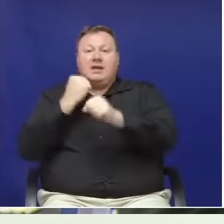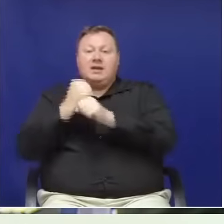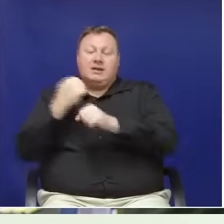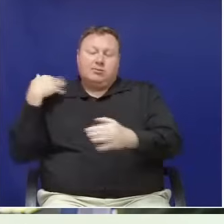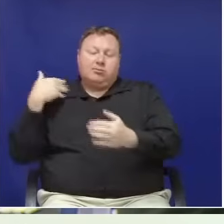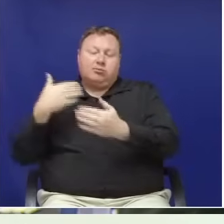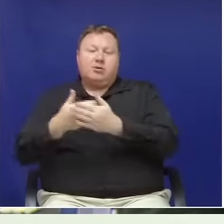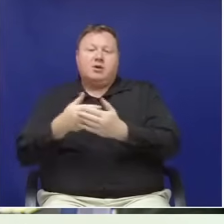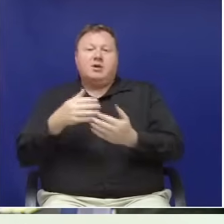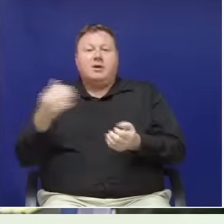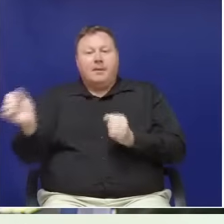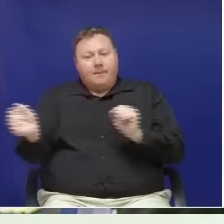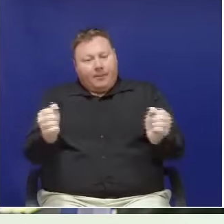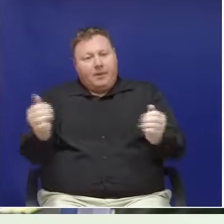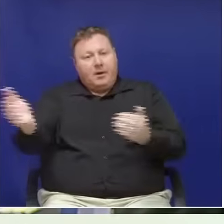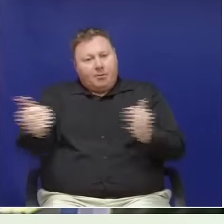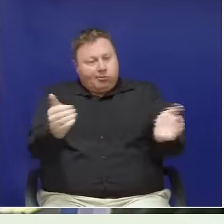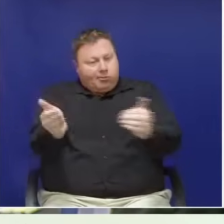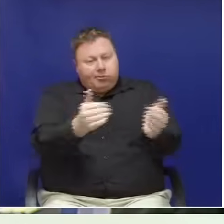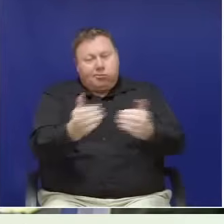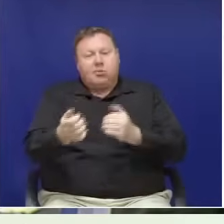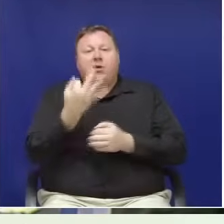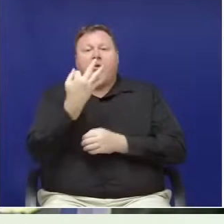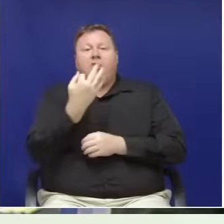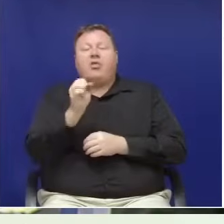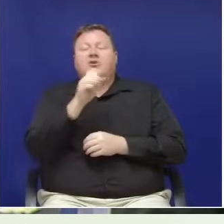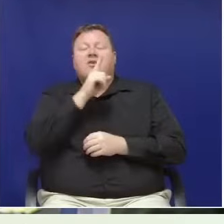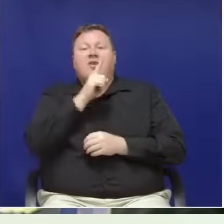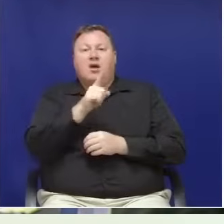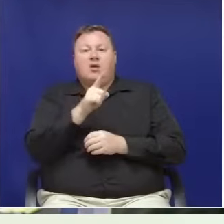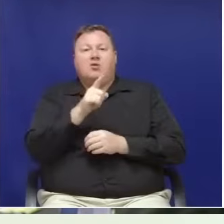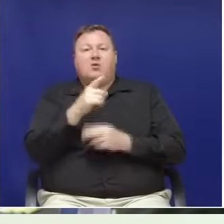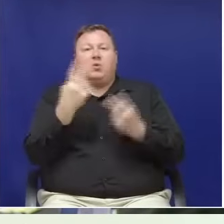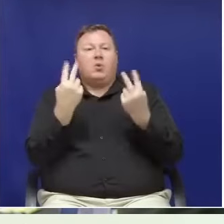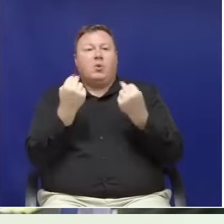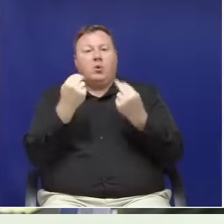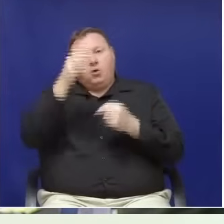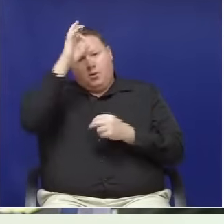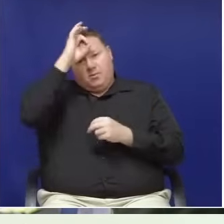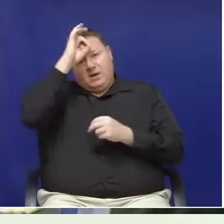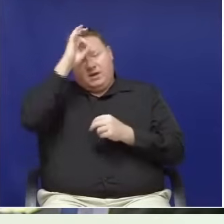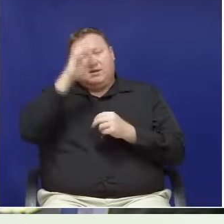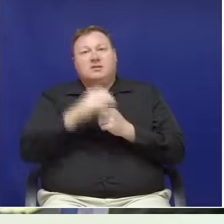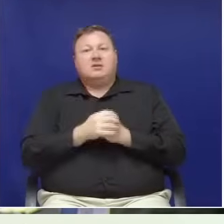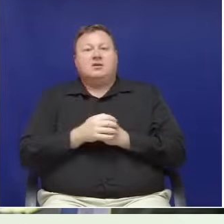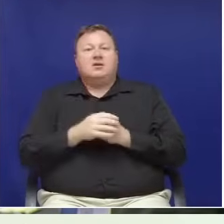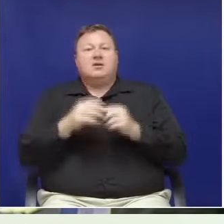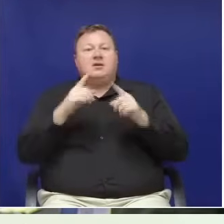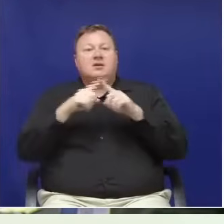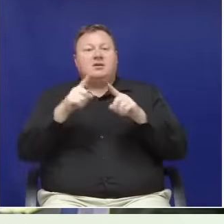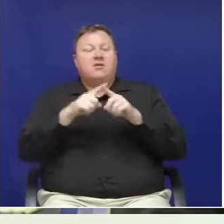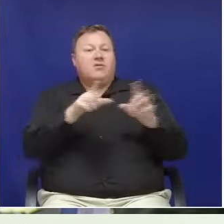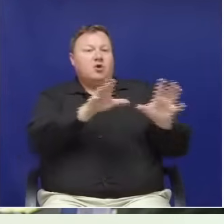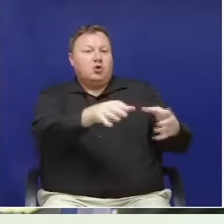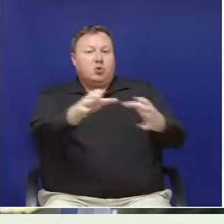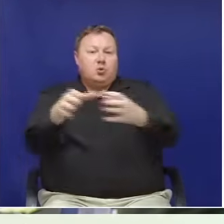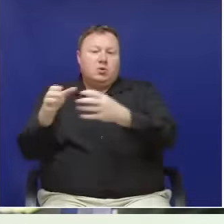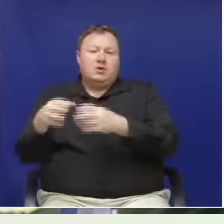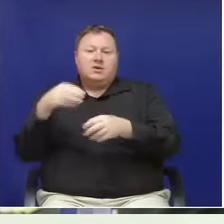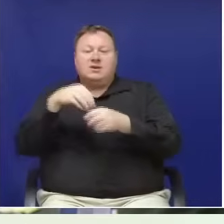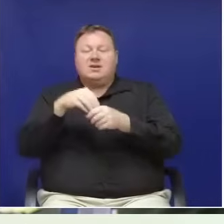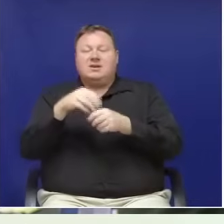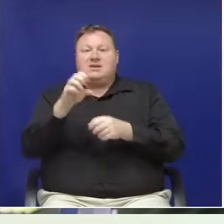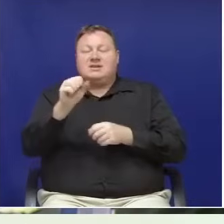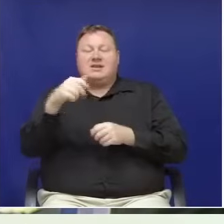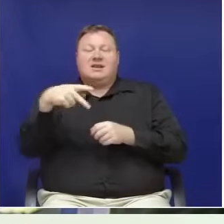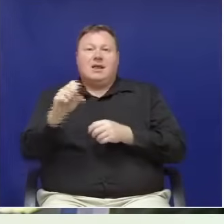to recruit 30,000 trainees who went into different units within SAPS.